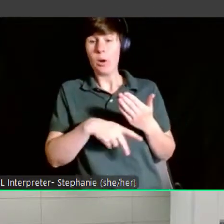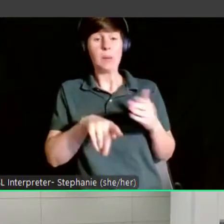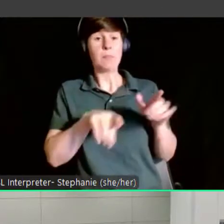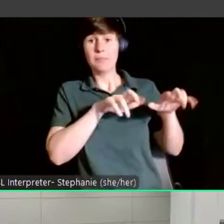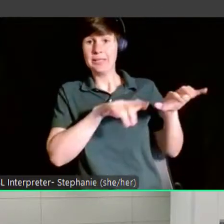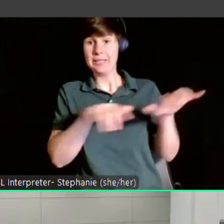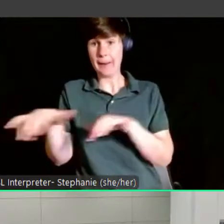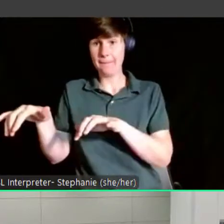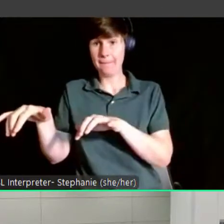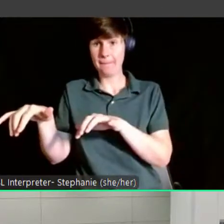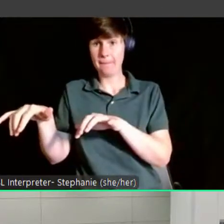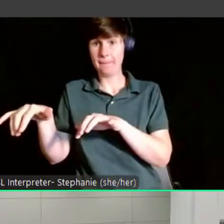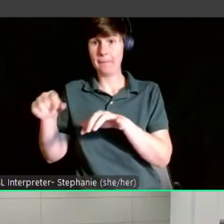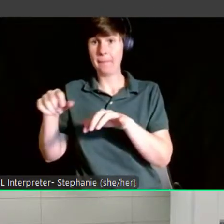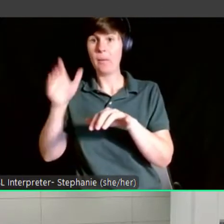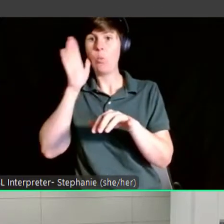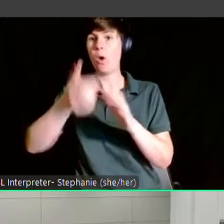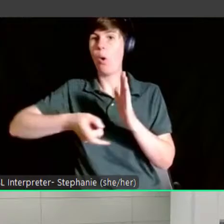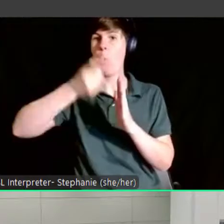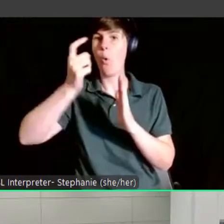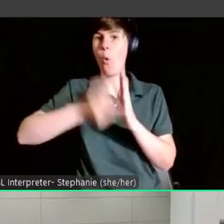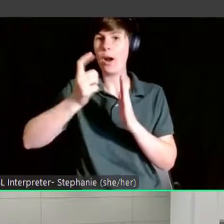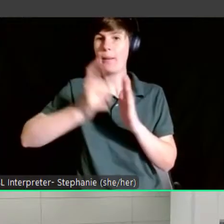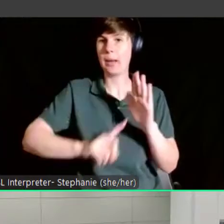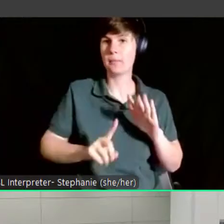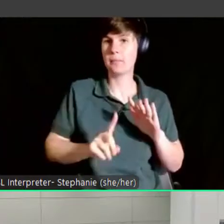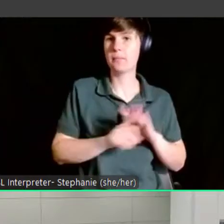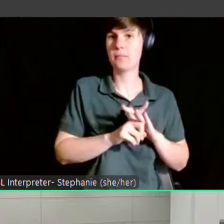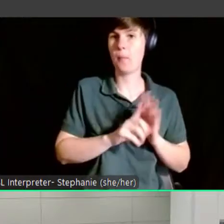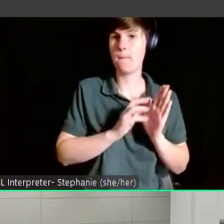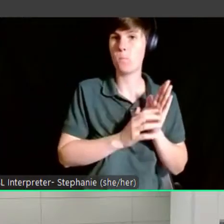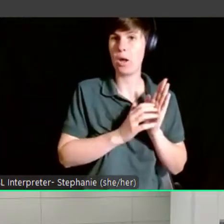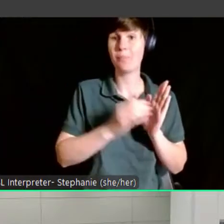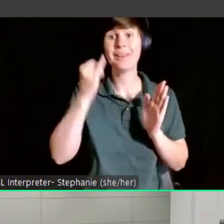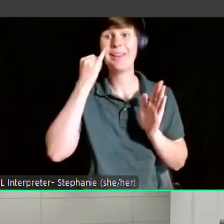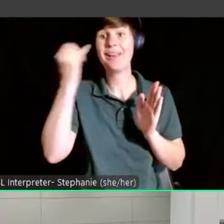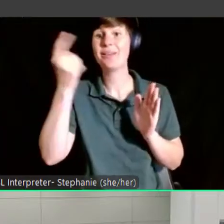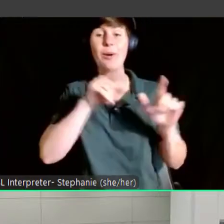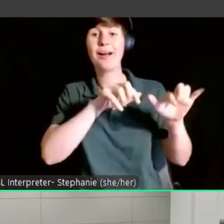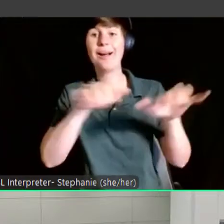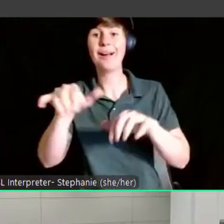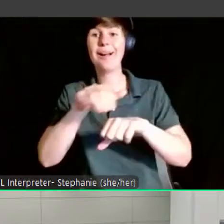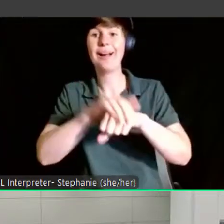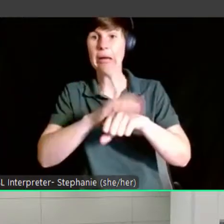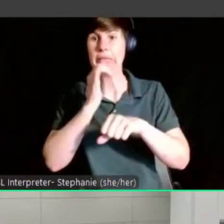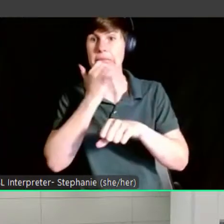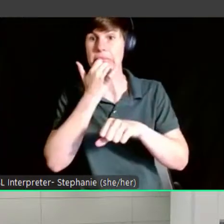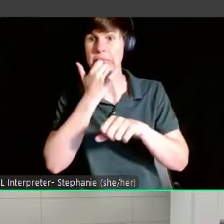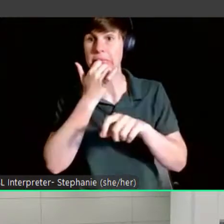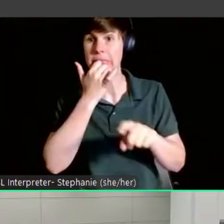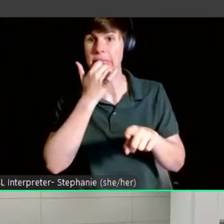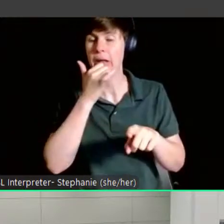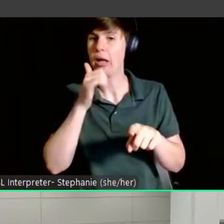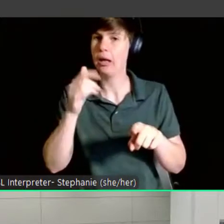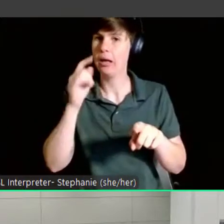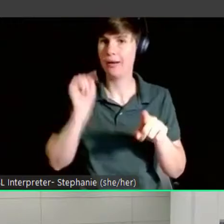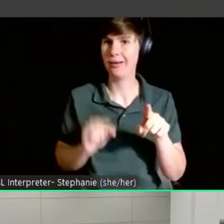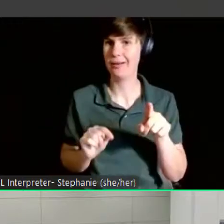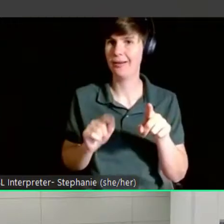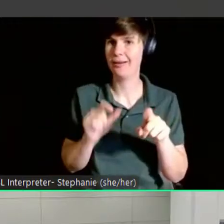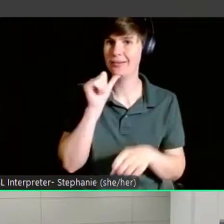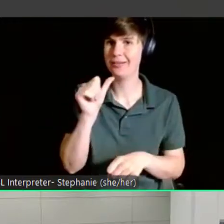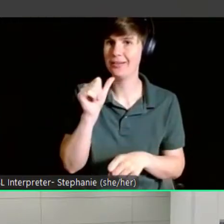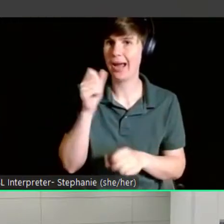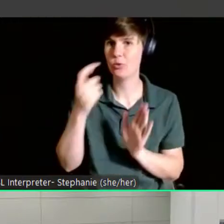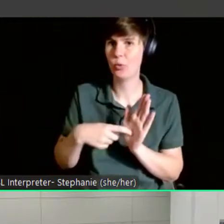out in Braille. But if there's a typo and we don't notice it because we don't really read Braille, I have like